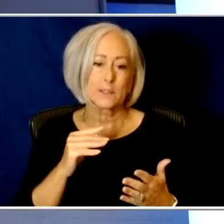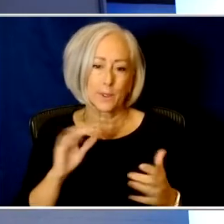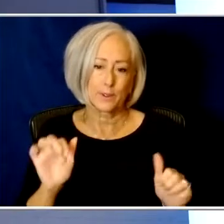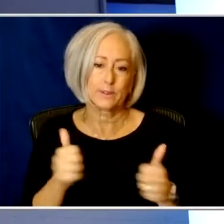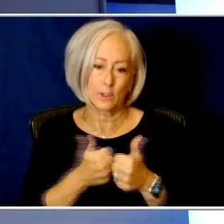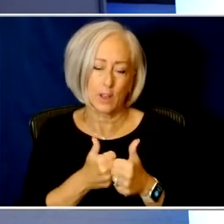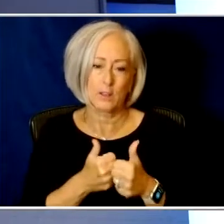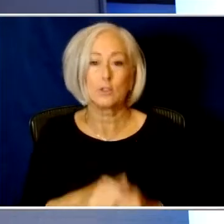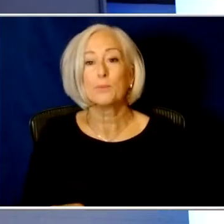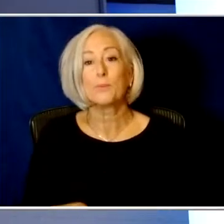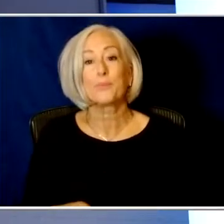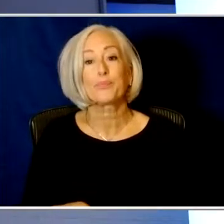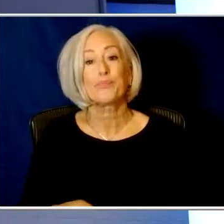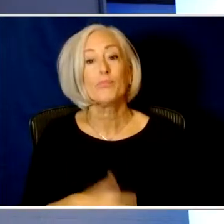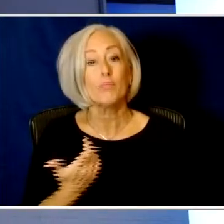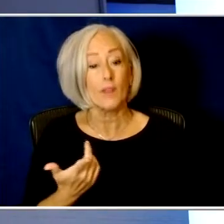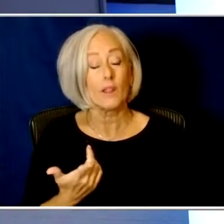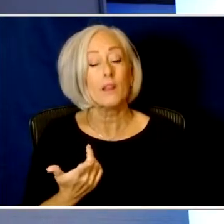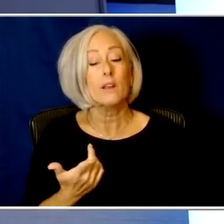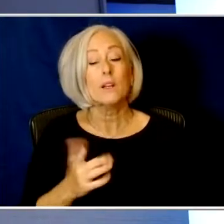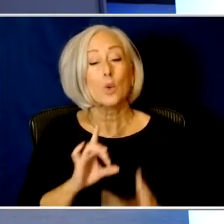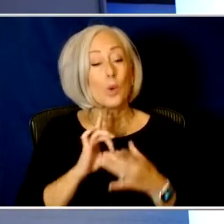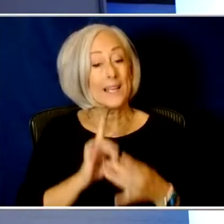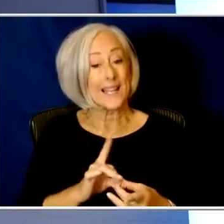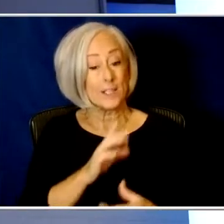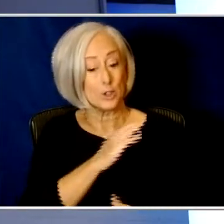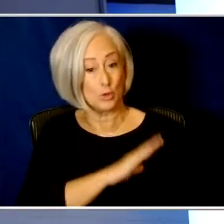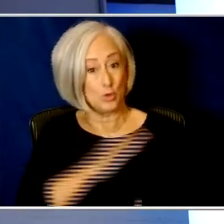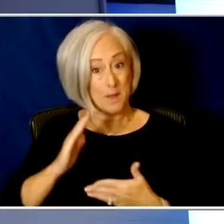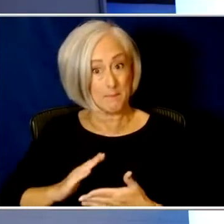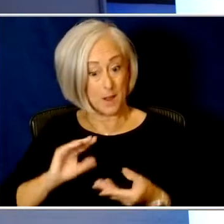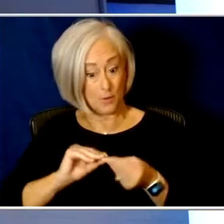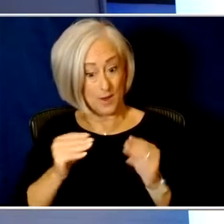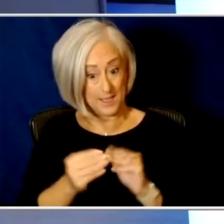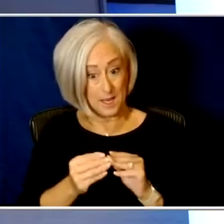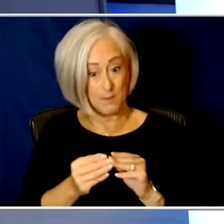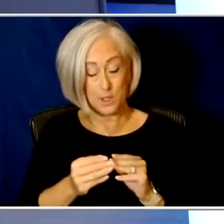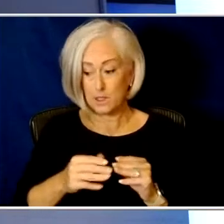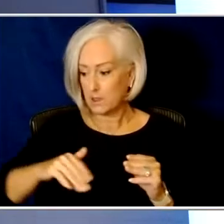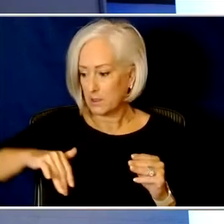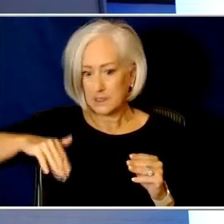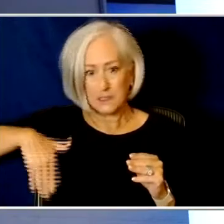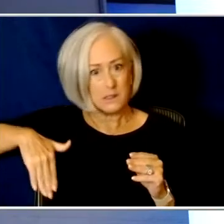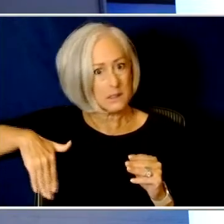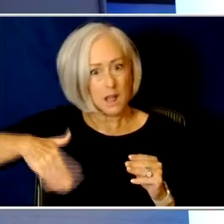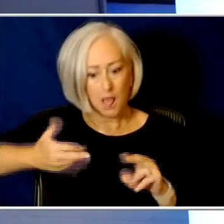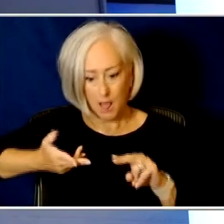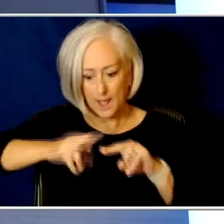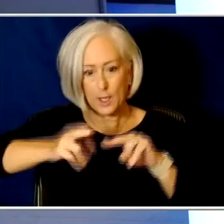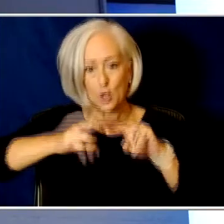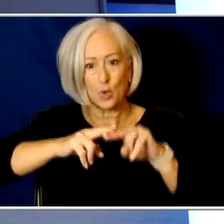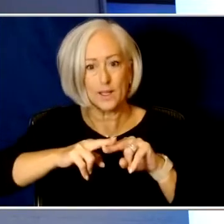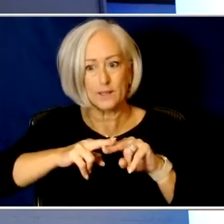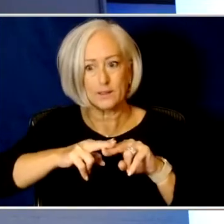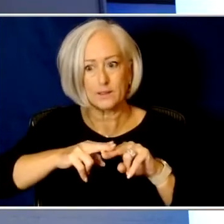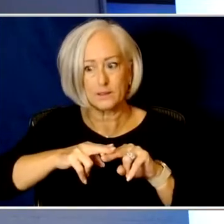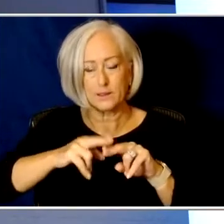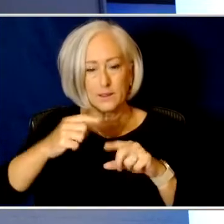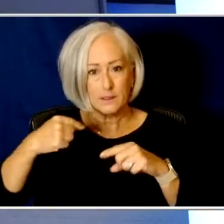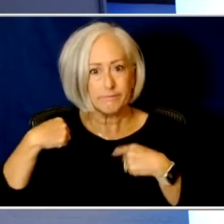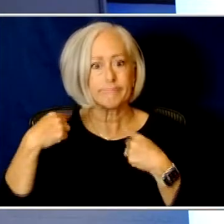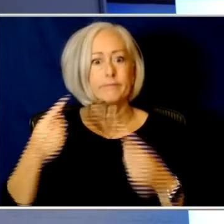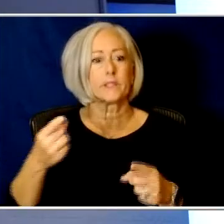COVID-19 on mammography volumes, which have still not returned, as we mentioned earlier, to the pre-COVID-19 levels. I think